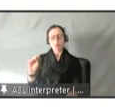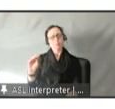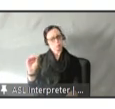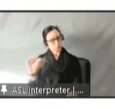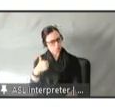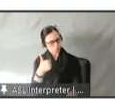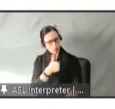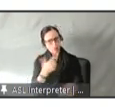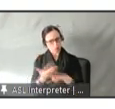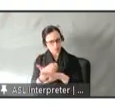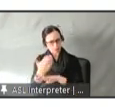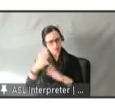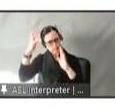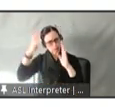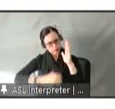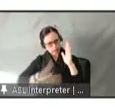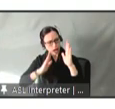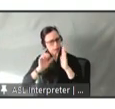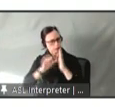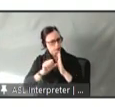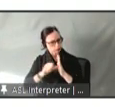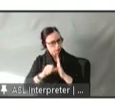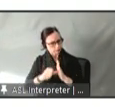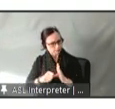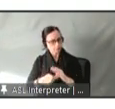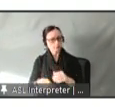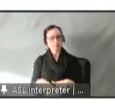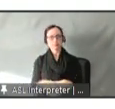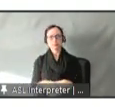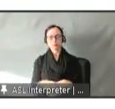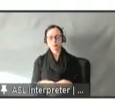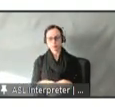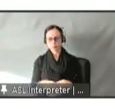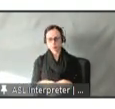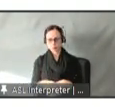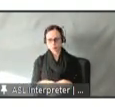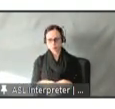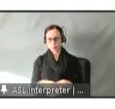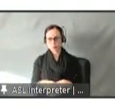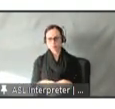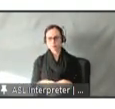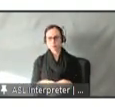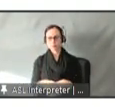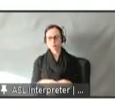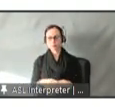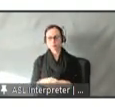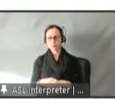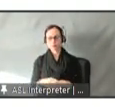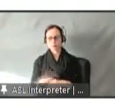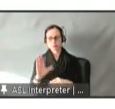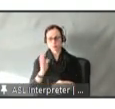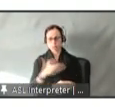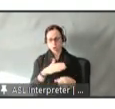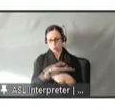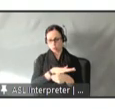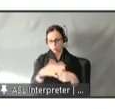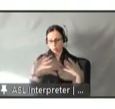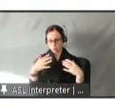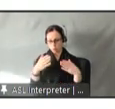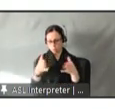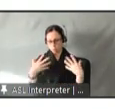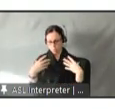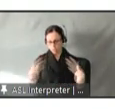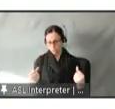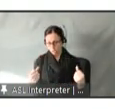lengthy report, so I'll just highlight a few of the resources that we have lately. Through our local public health initiatives to